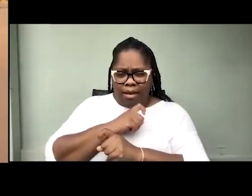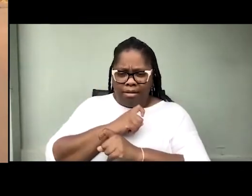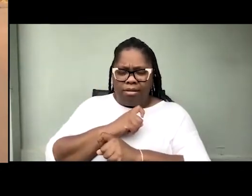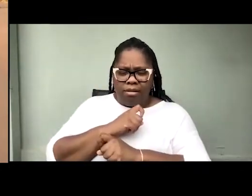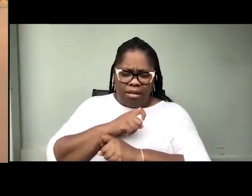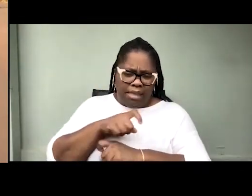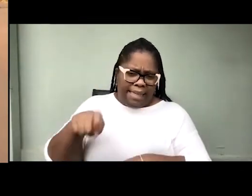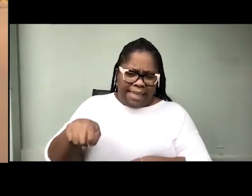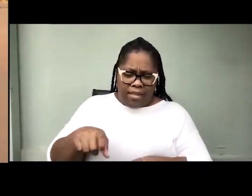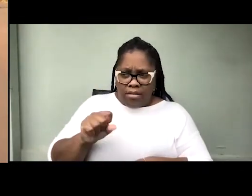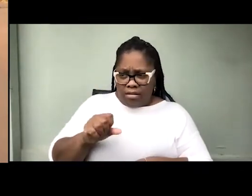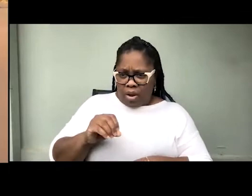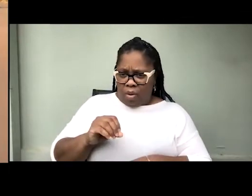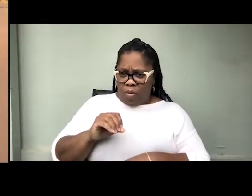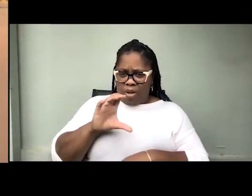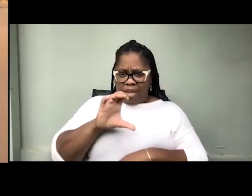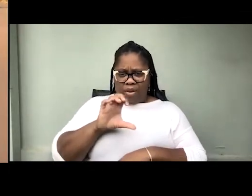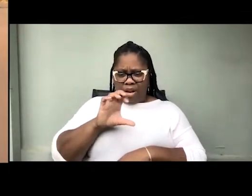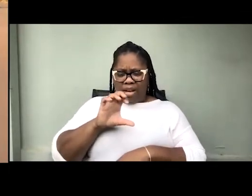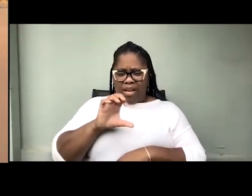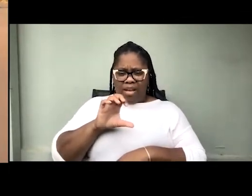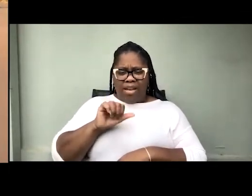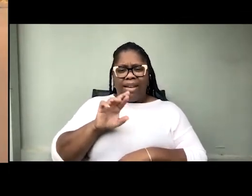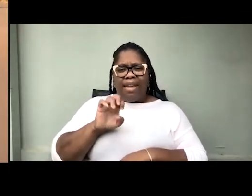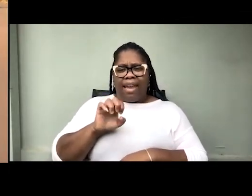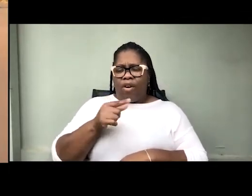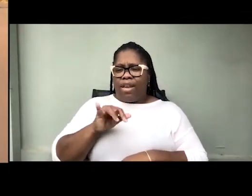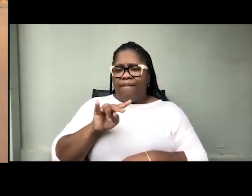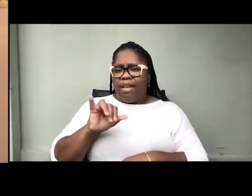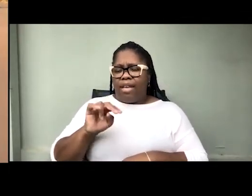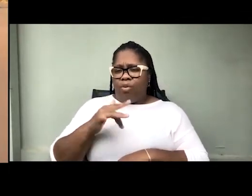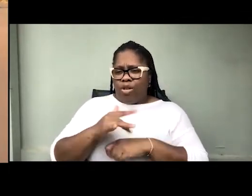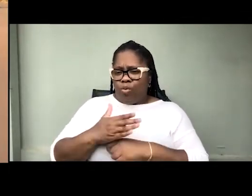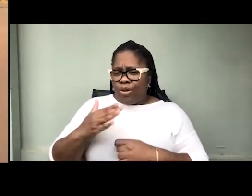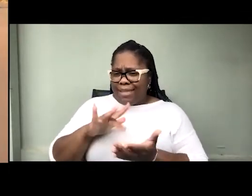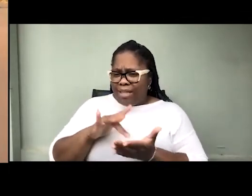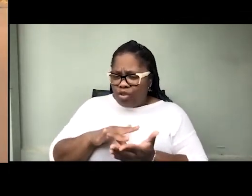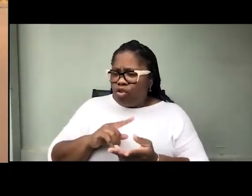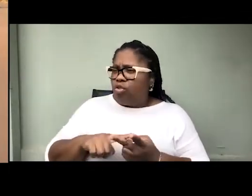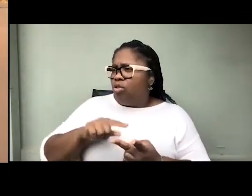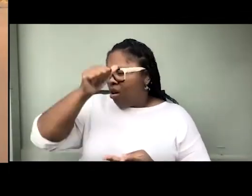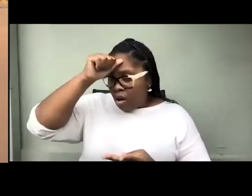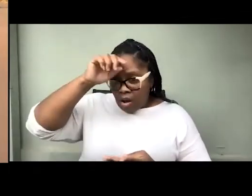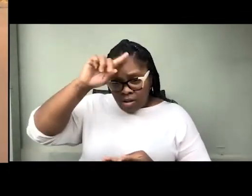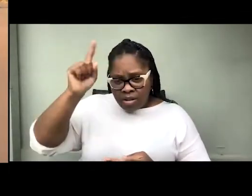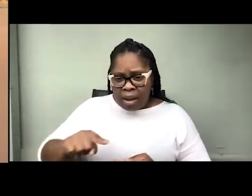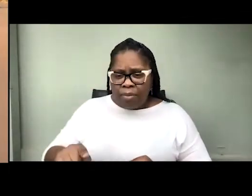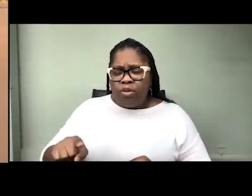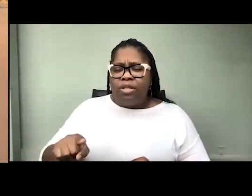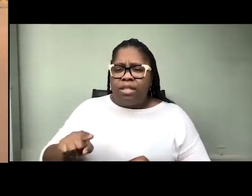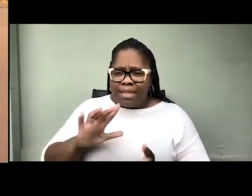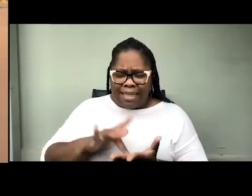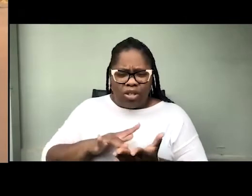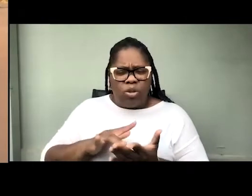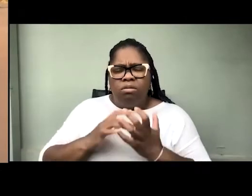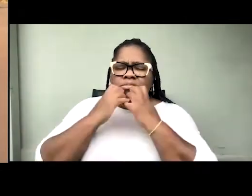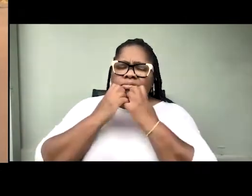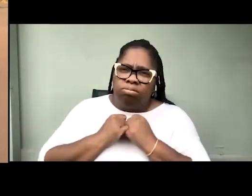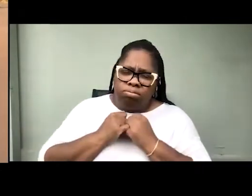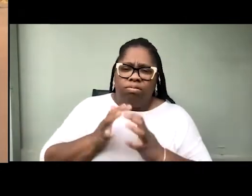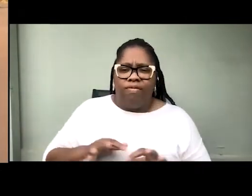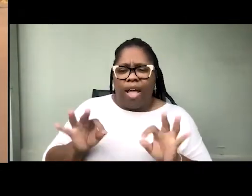that are provided by the Caregiving Resource Centers, by the Alzheimer's Association, these are invaluable. And perhaps I think,